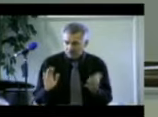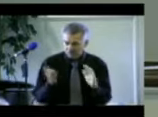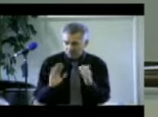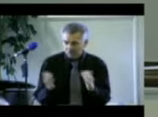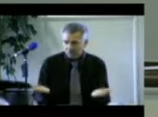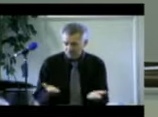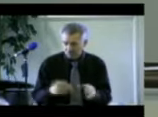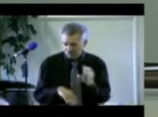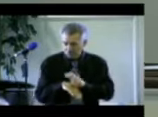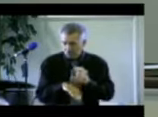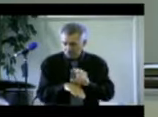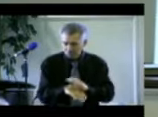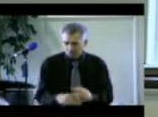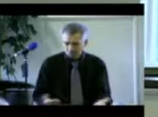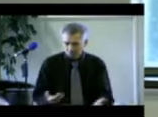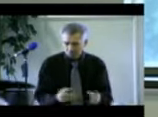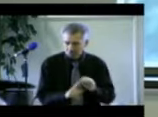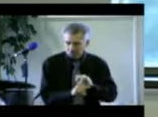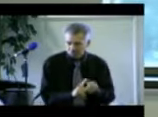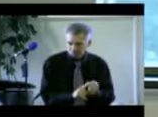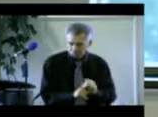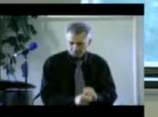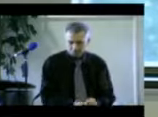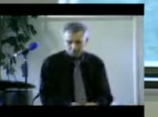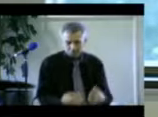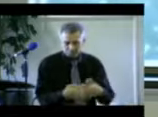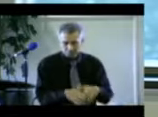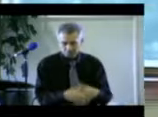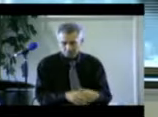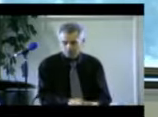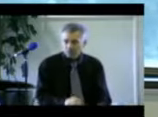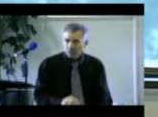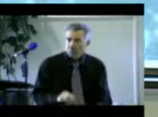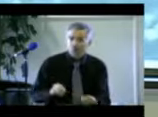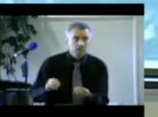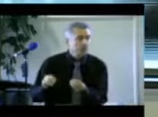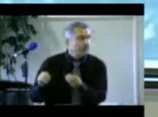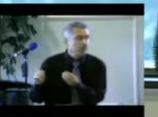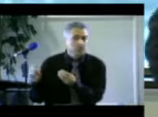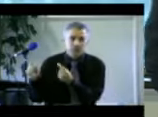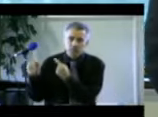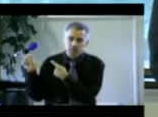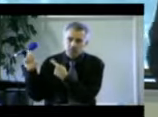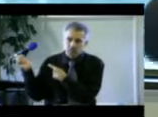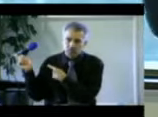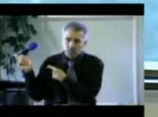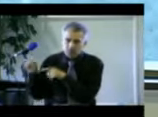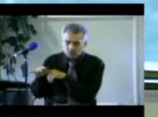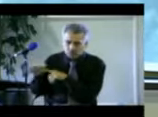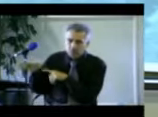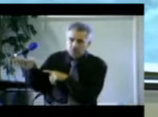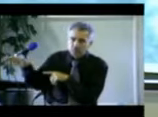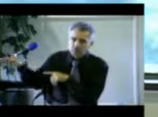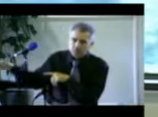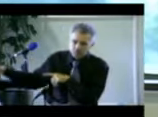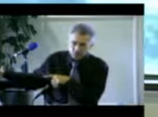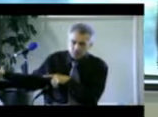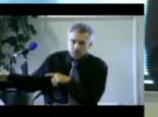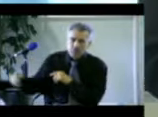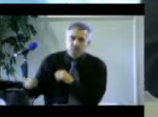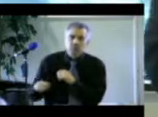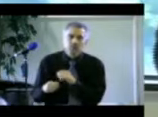up a well. The sewage goes in there, and then it is pumped up to the other holding tanks. Well, we had